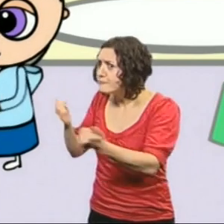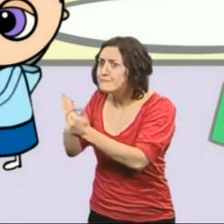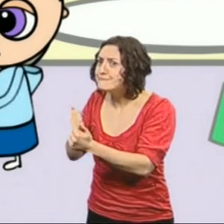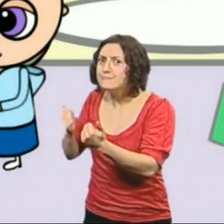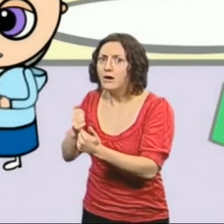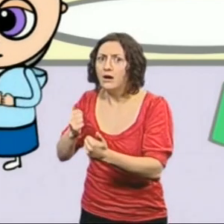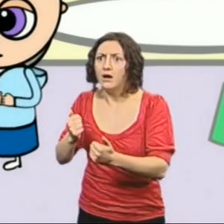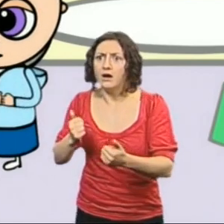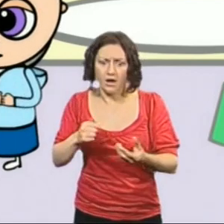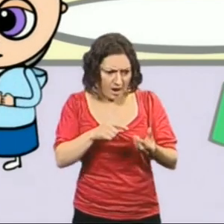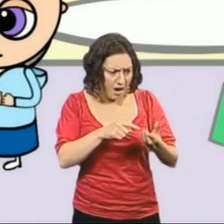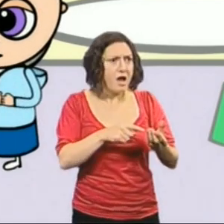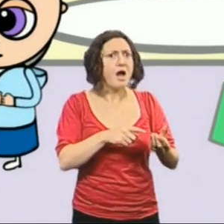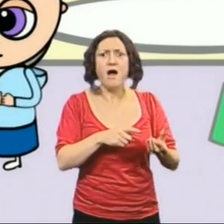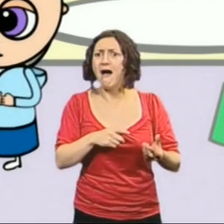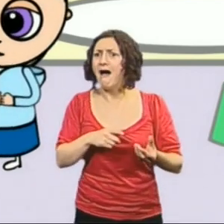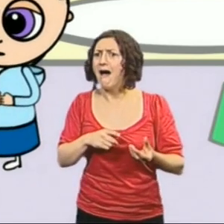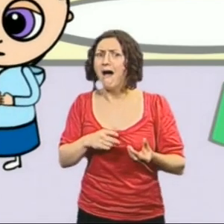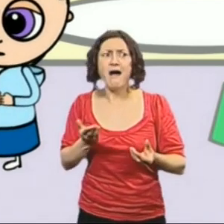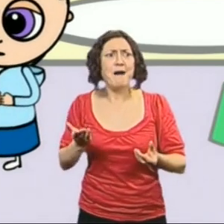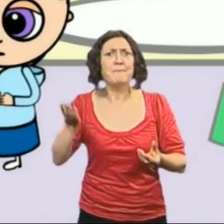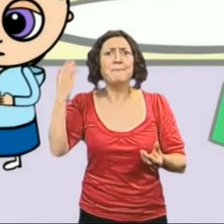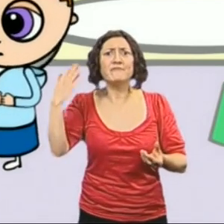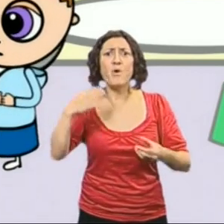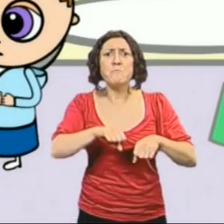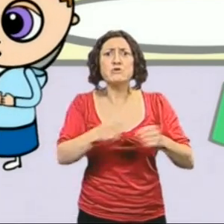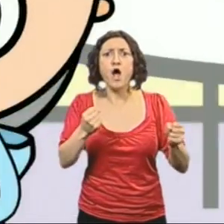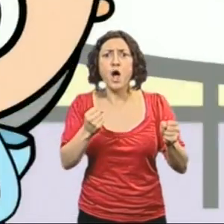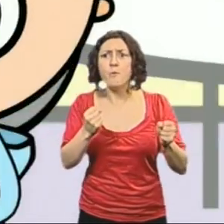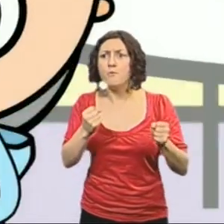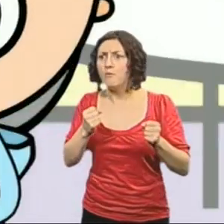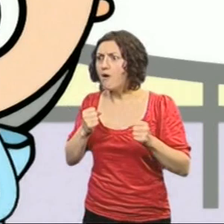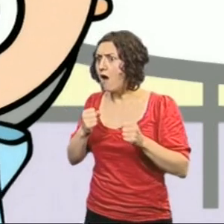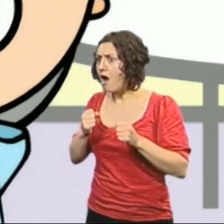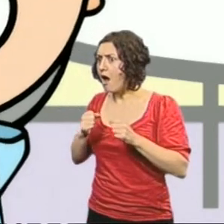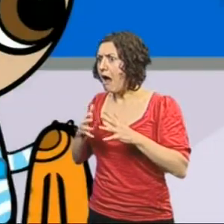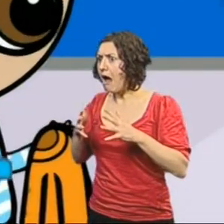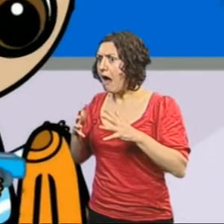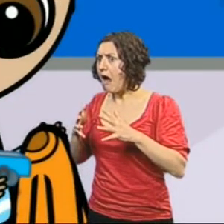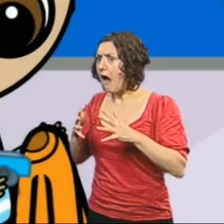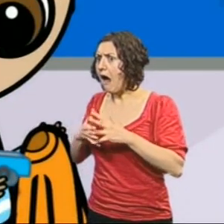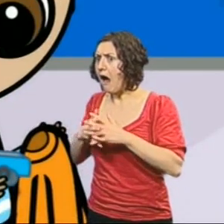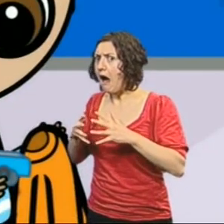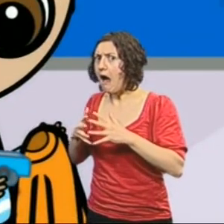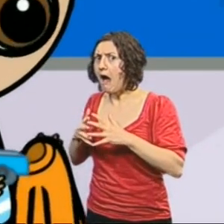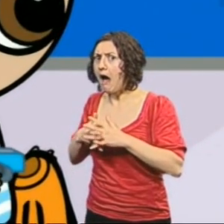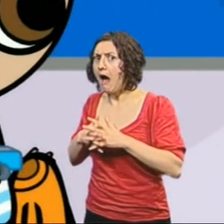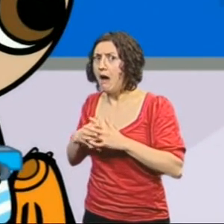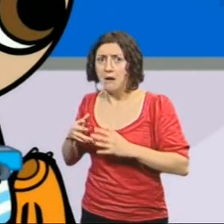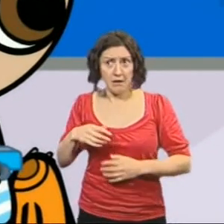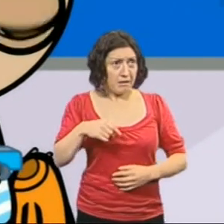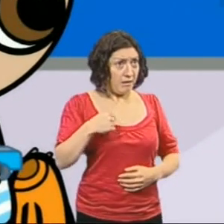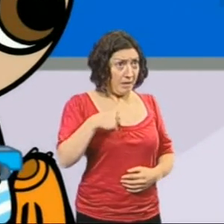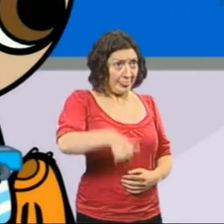It's okay, isn't it? Yes, it's perfect. But it was broken. How do you know? I broke it myself this